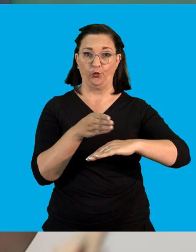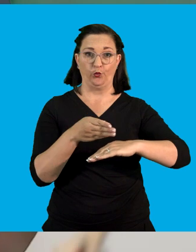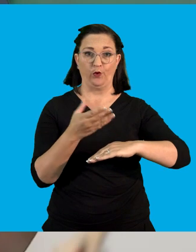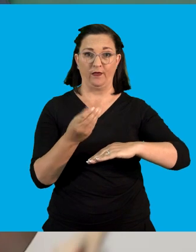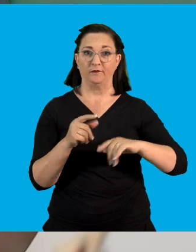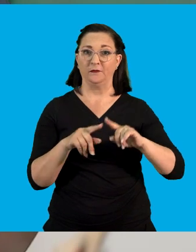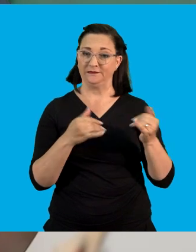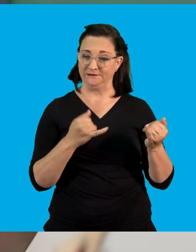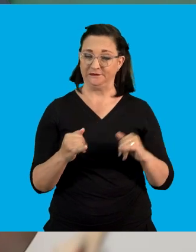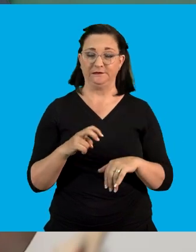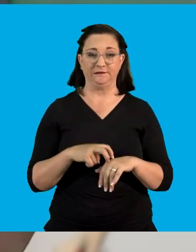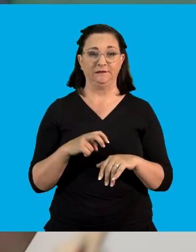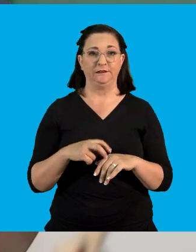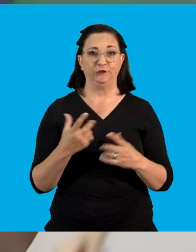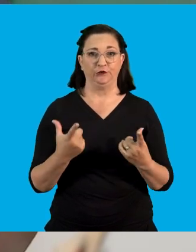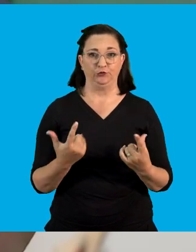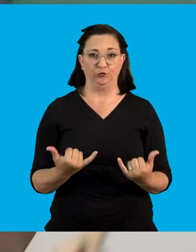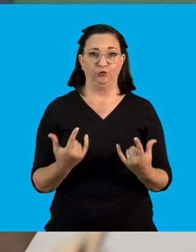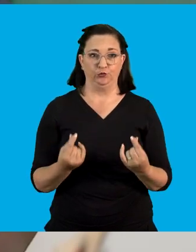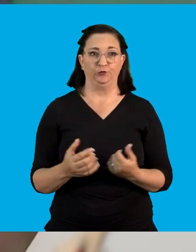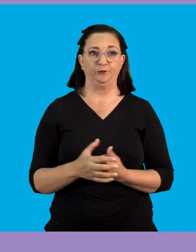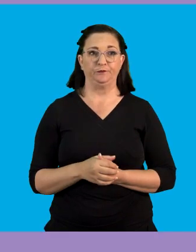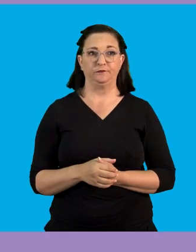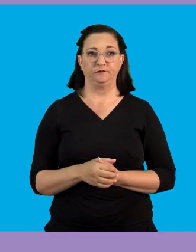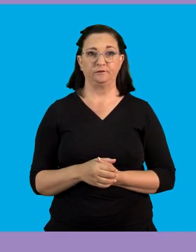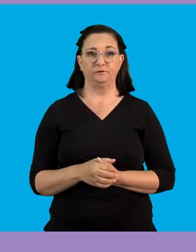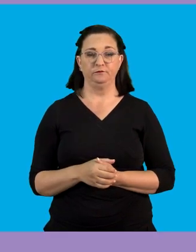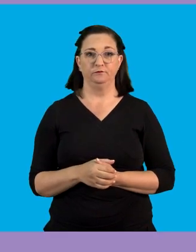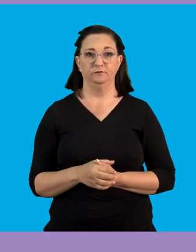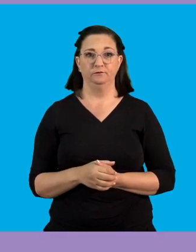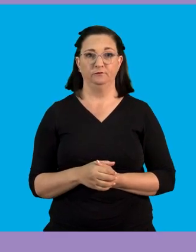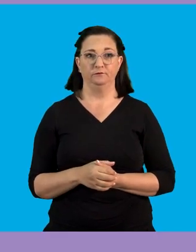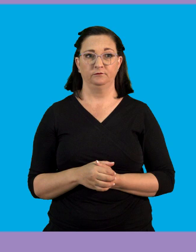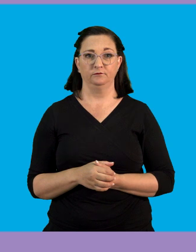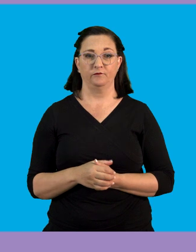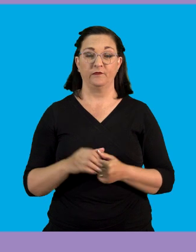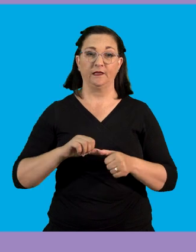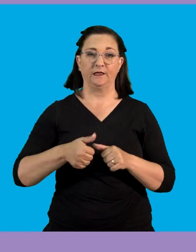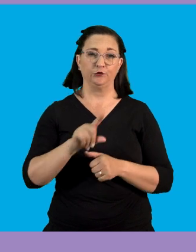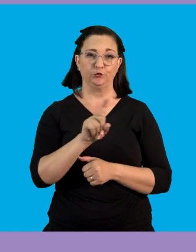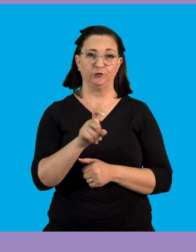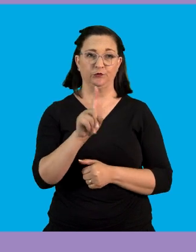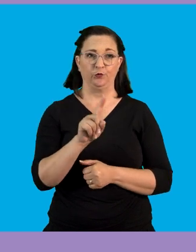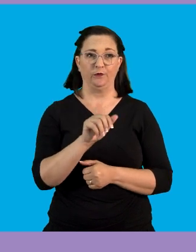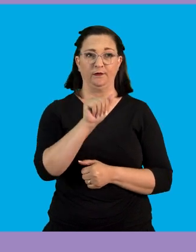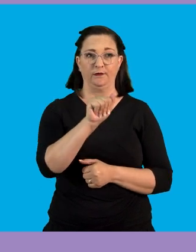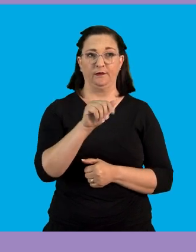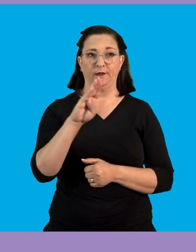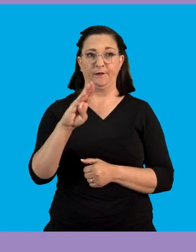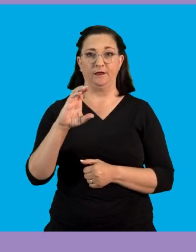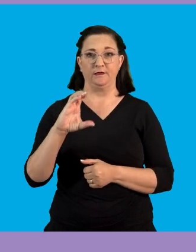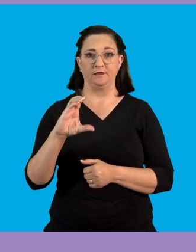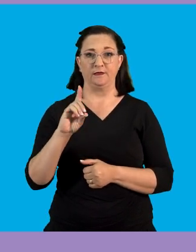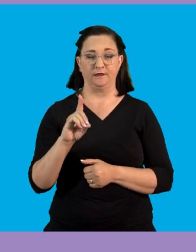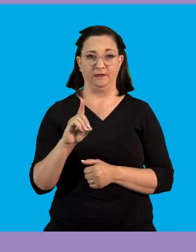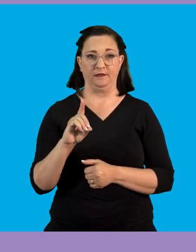but then the task still needs to be done. Let's look at the sum. Then the next question,